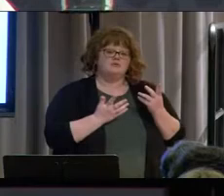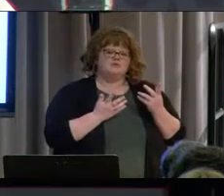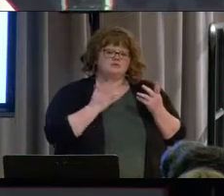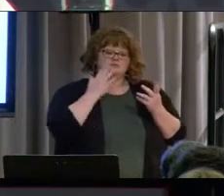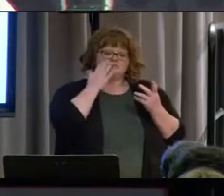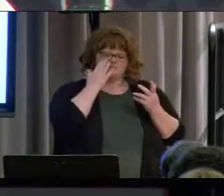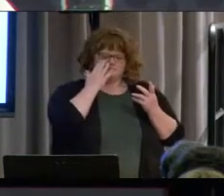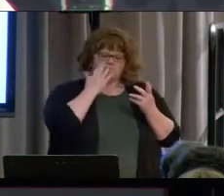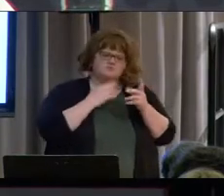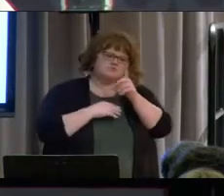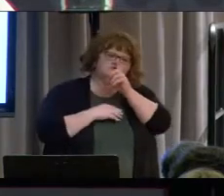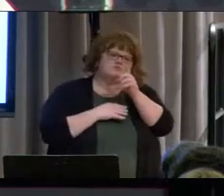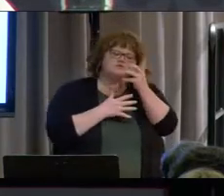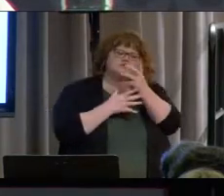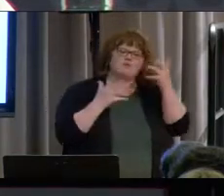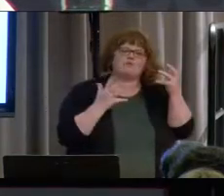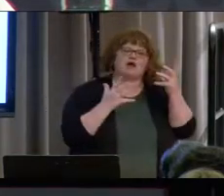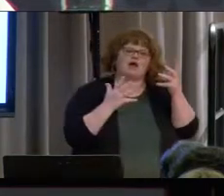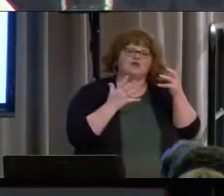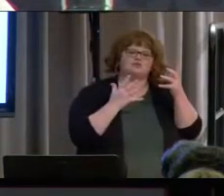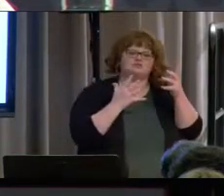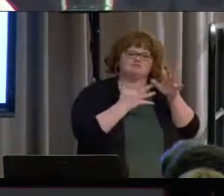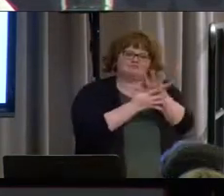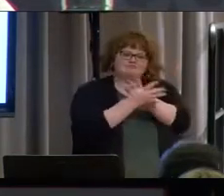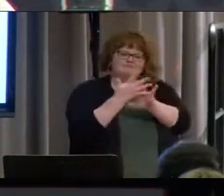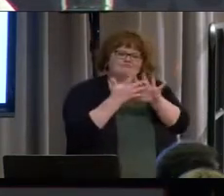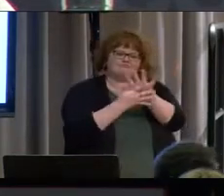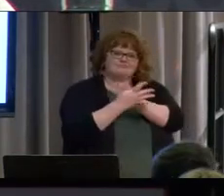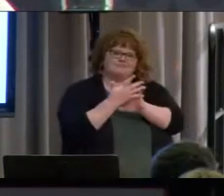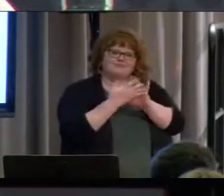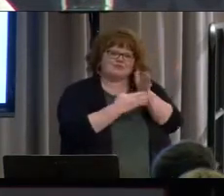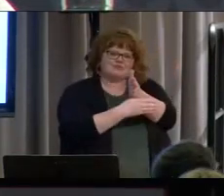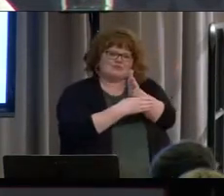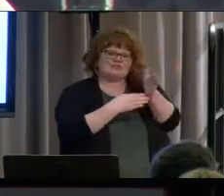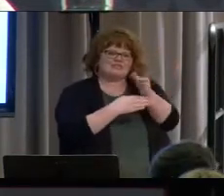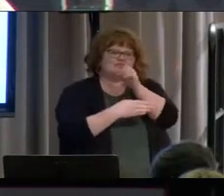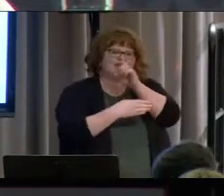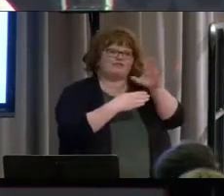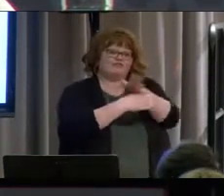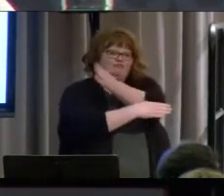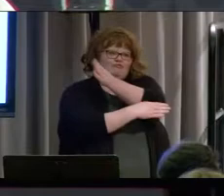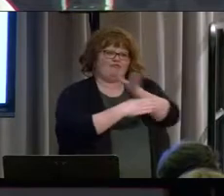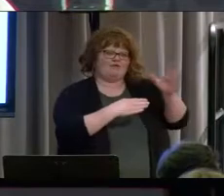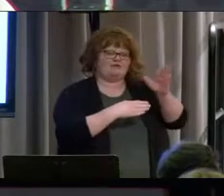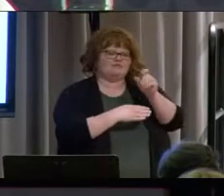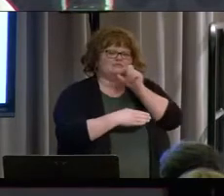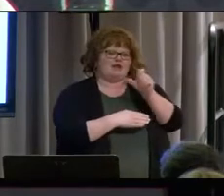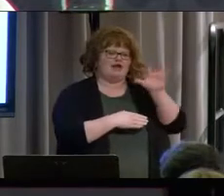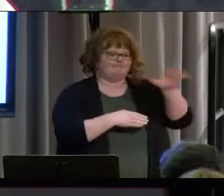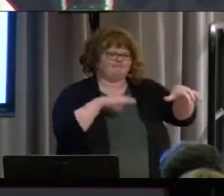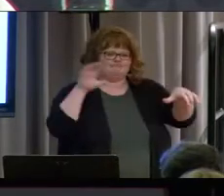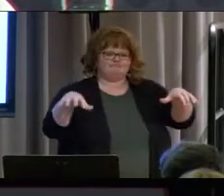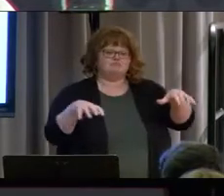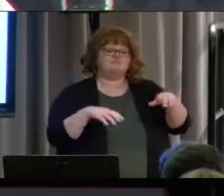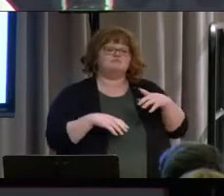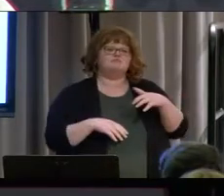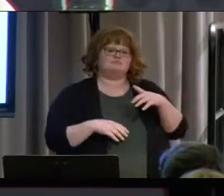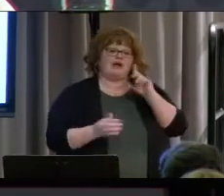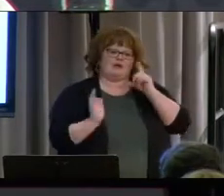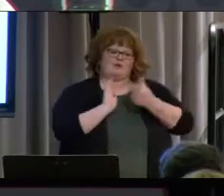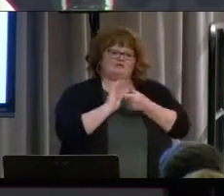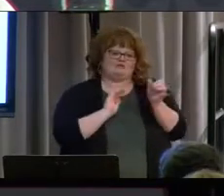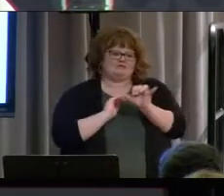there's so much in between those, and that's what I found at Kent State. The city of Kent was